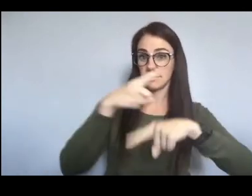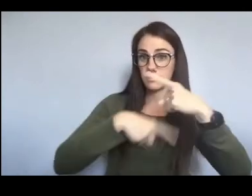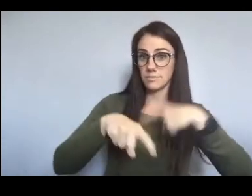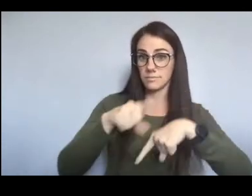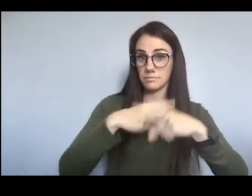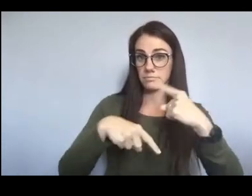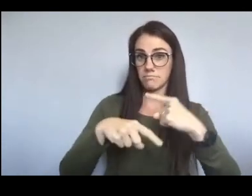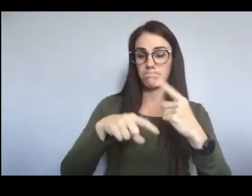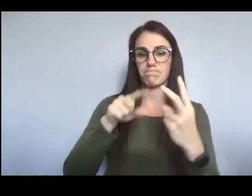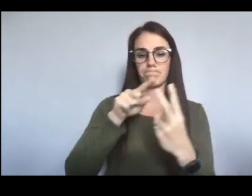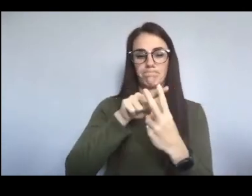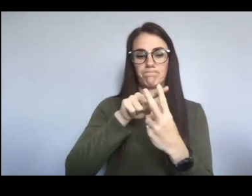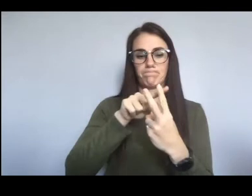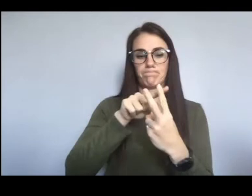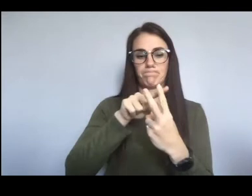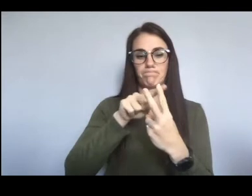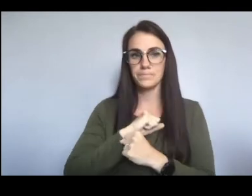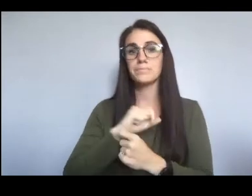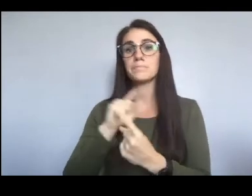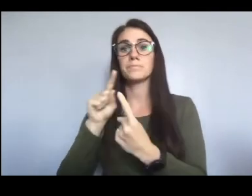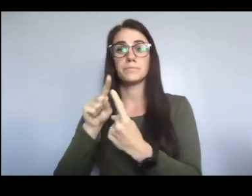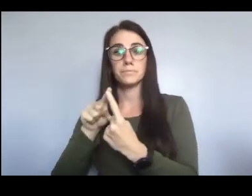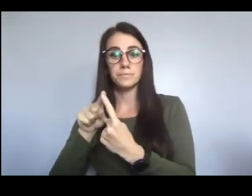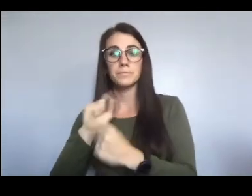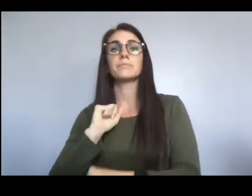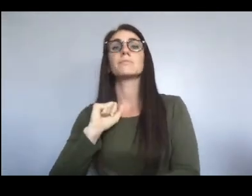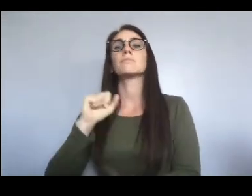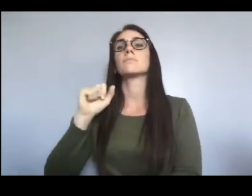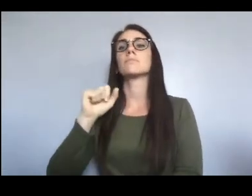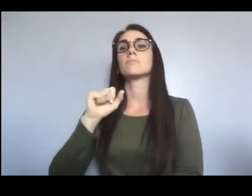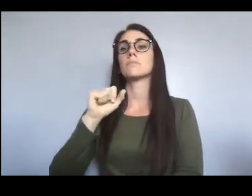You all remember that when it comes to signs,